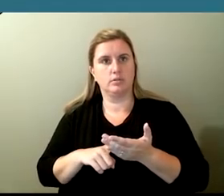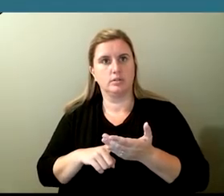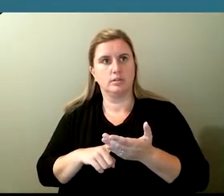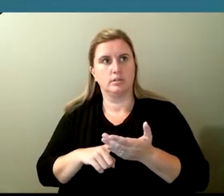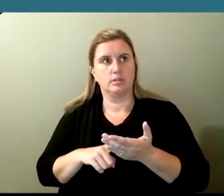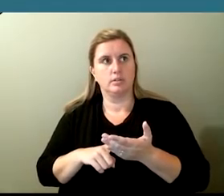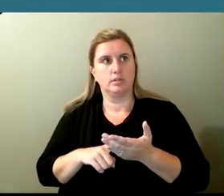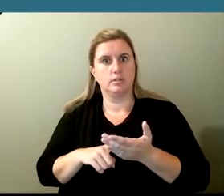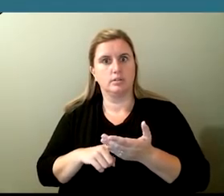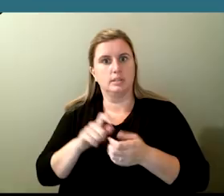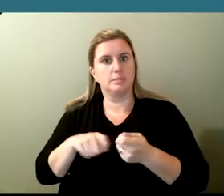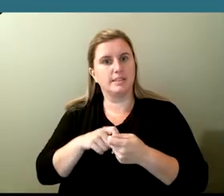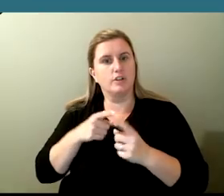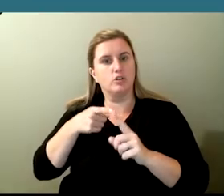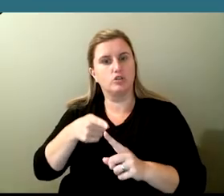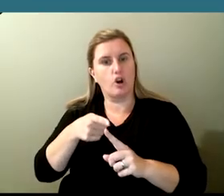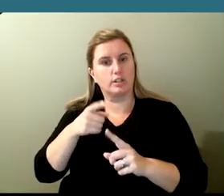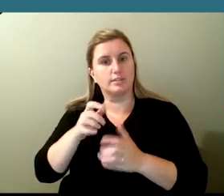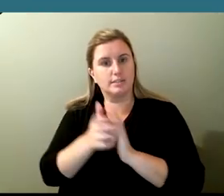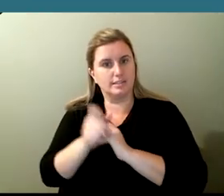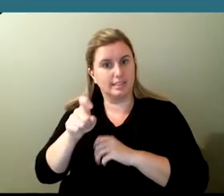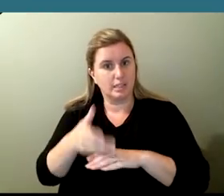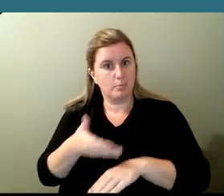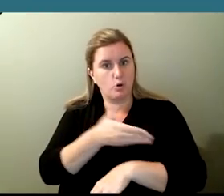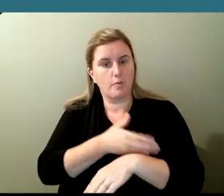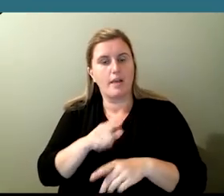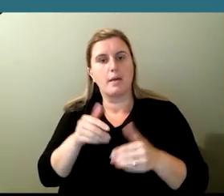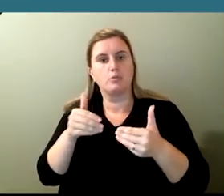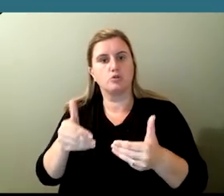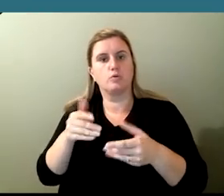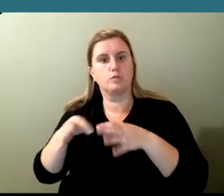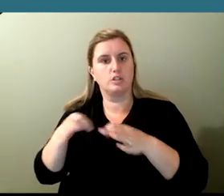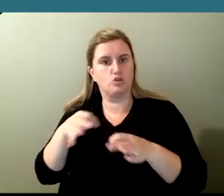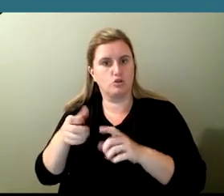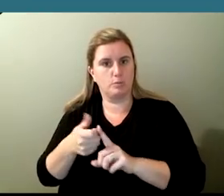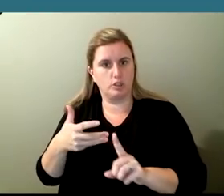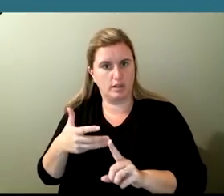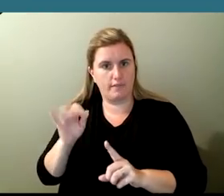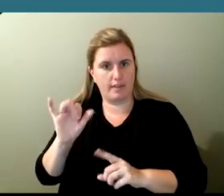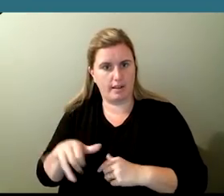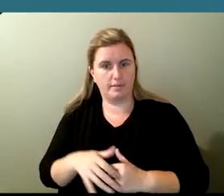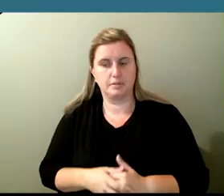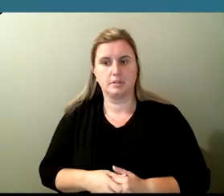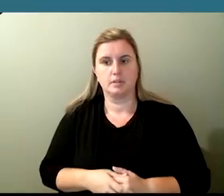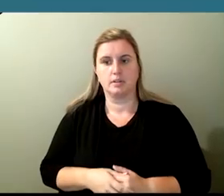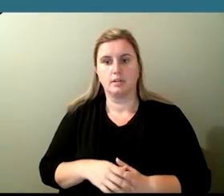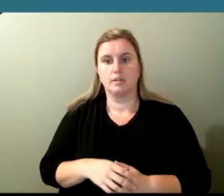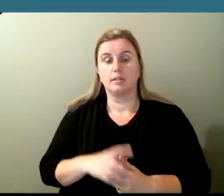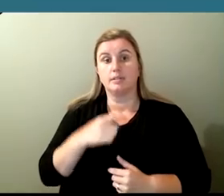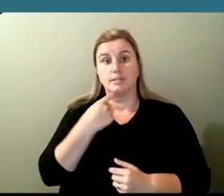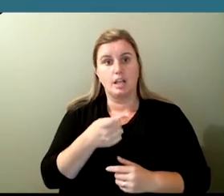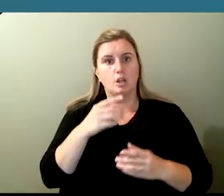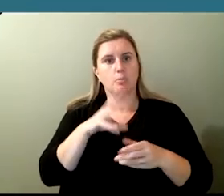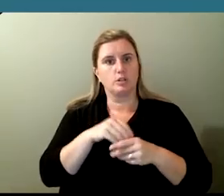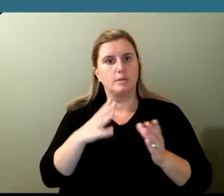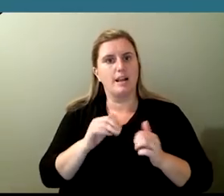specific target skills need improvement, and then proceed to the descriptive aspect of this, which is tell the participant how to